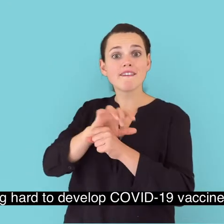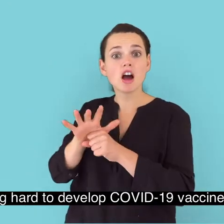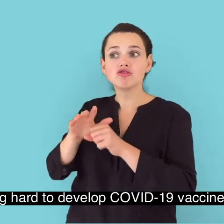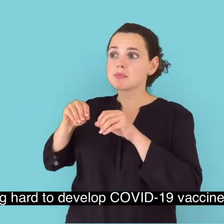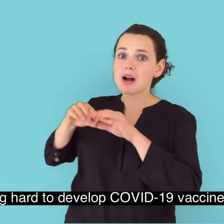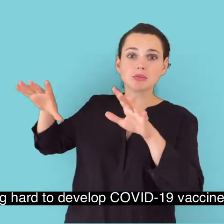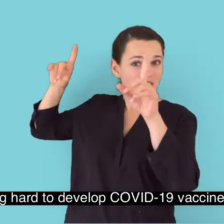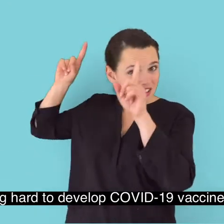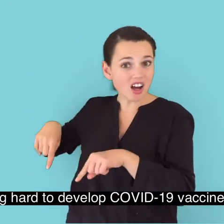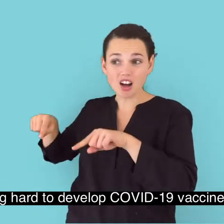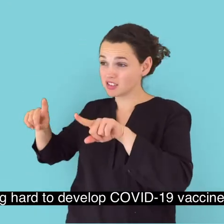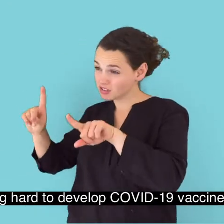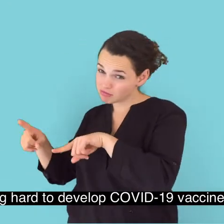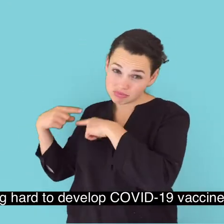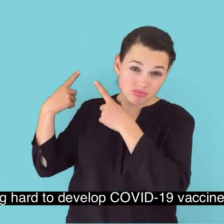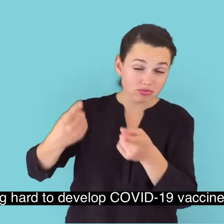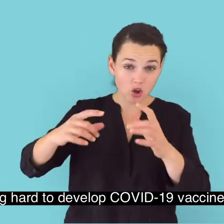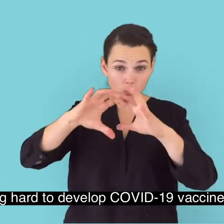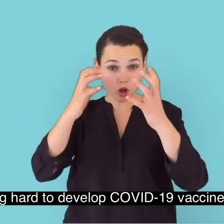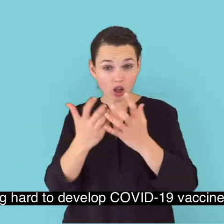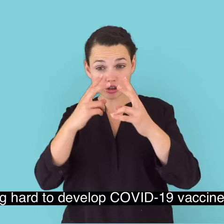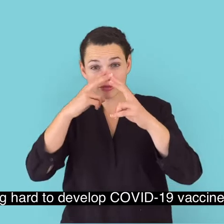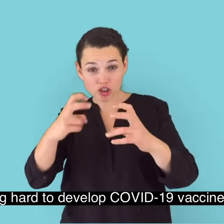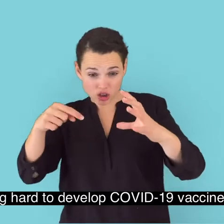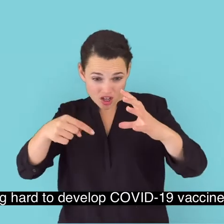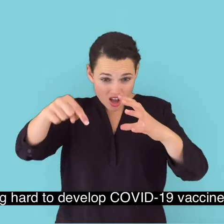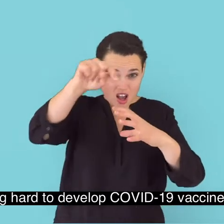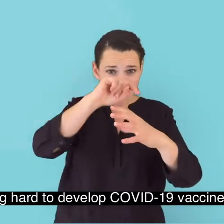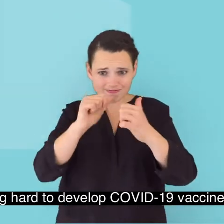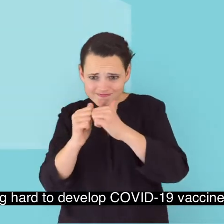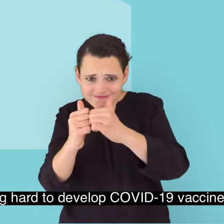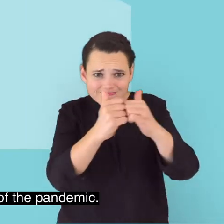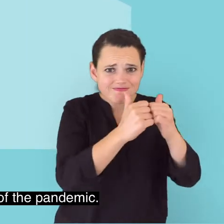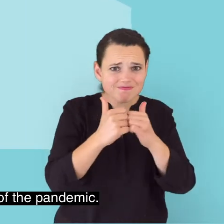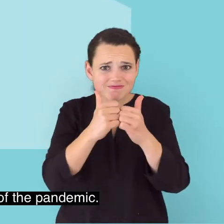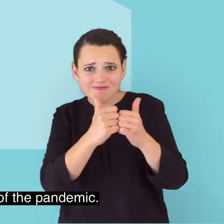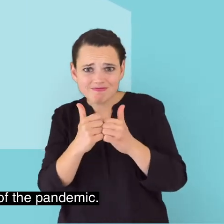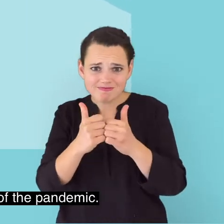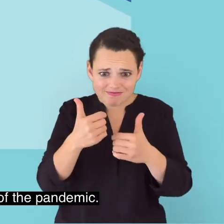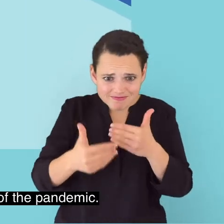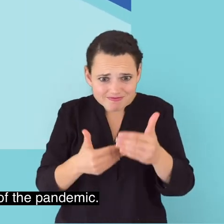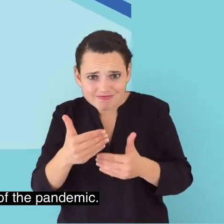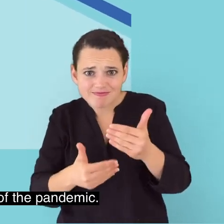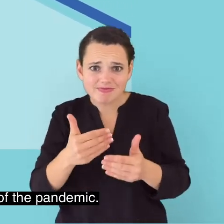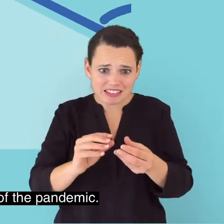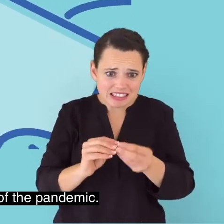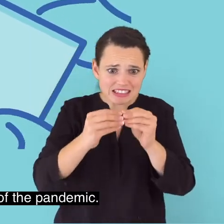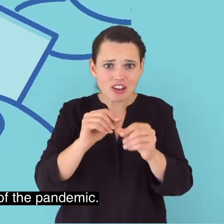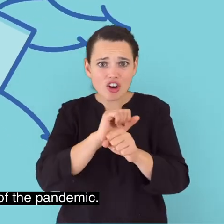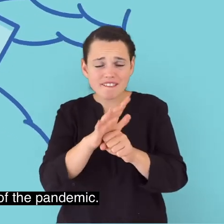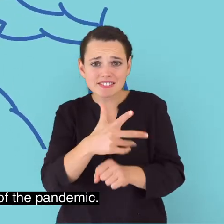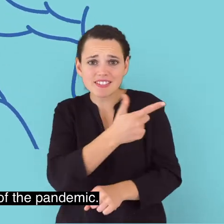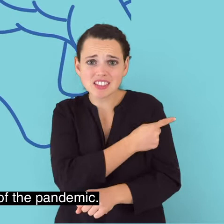Researchers around the world have been working hard to develop COVID-19 vaccines from the very early stages of the